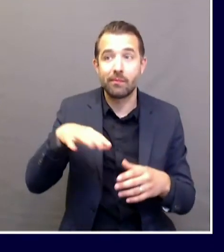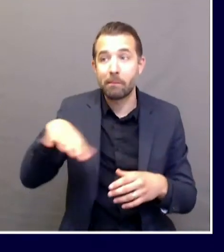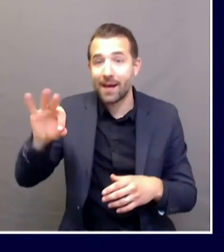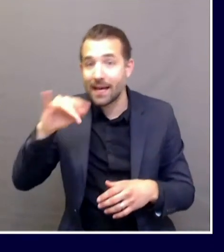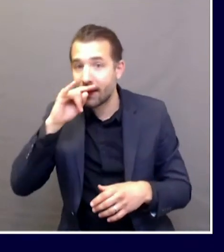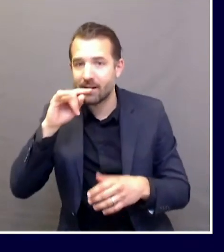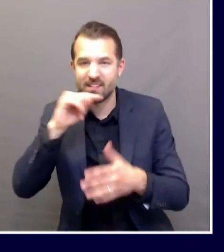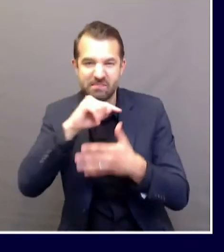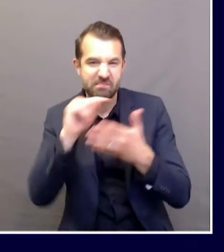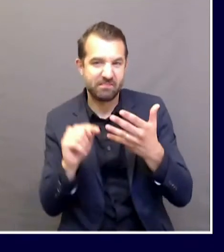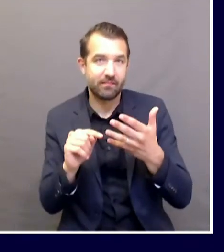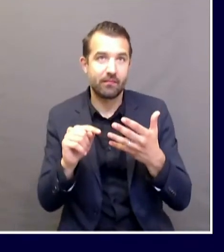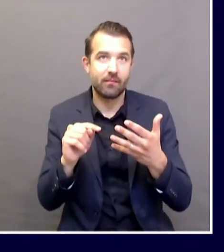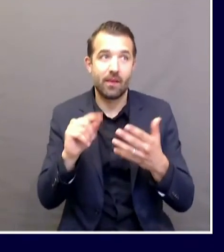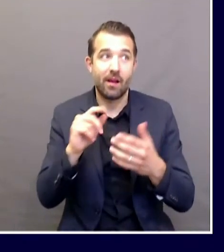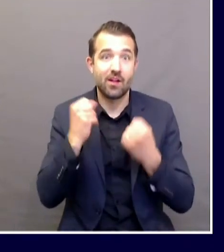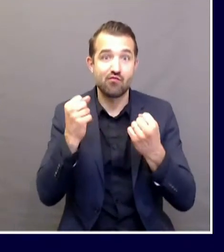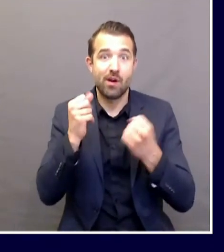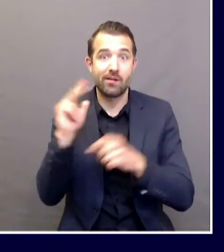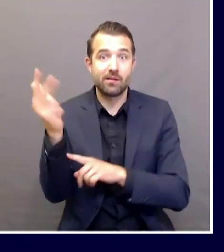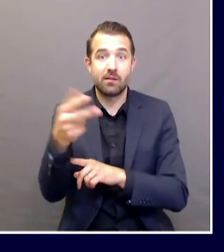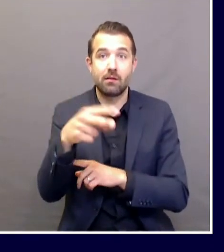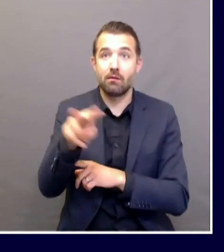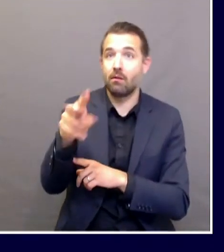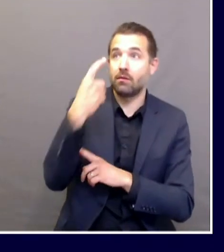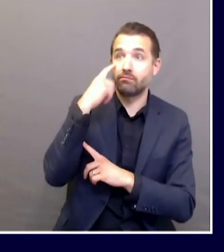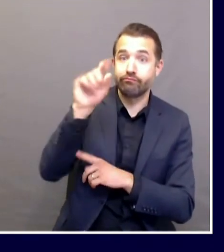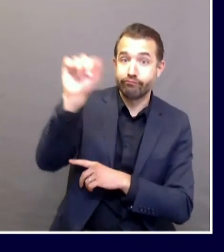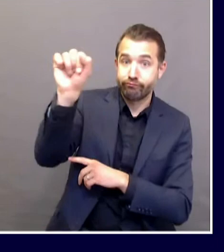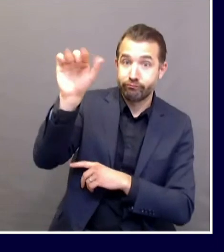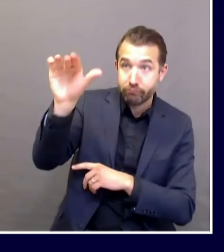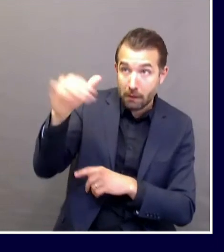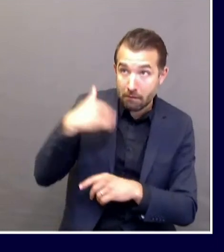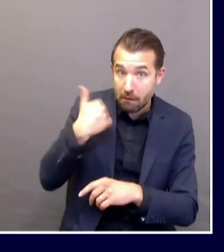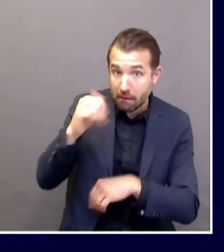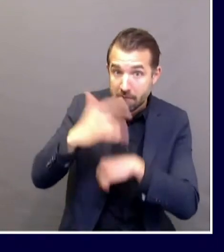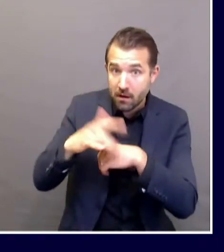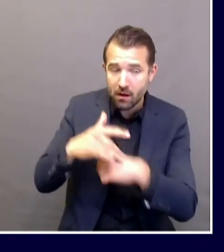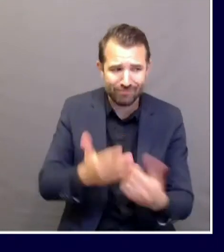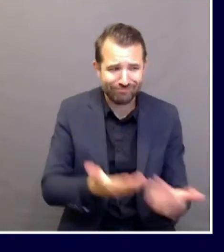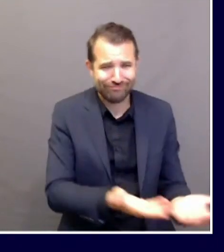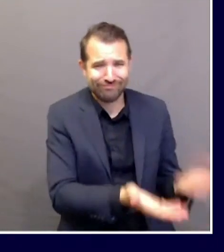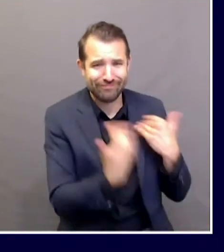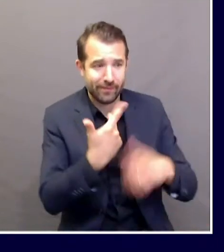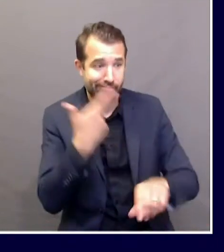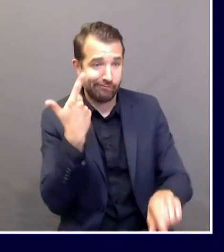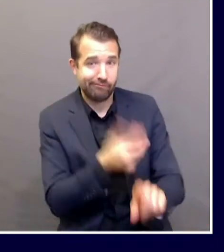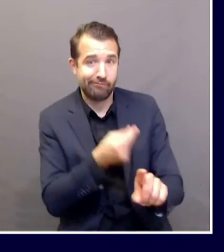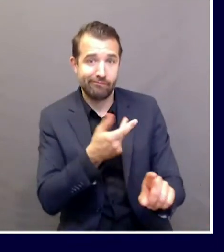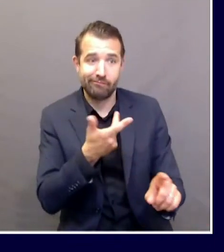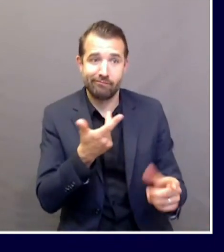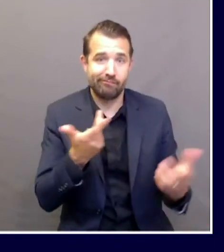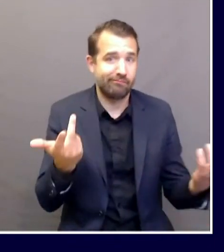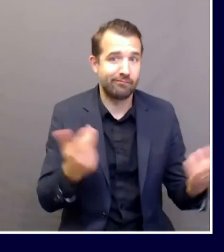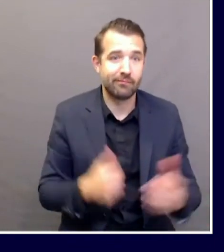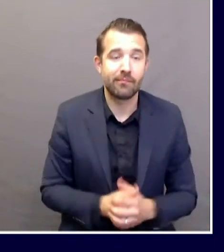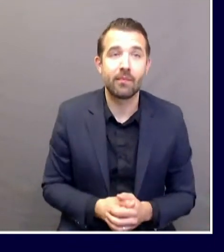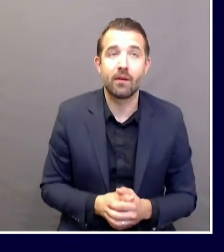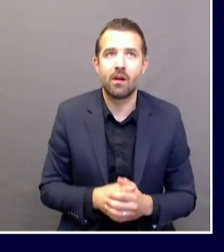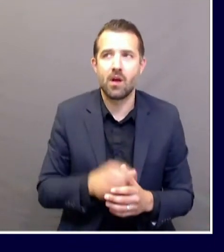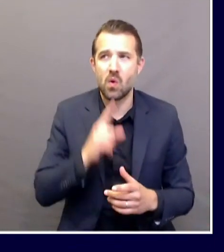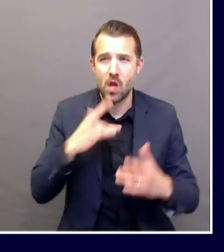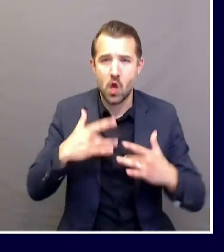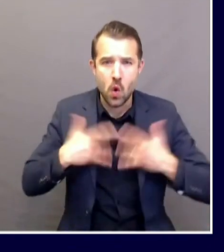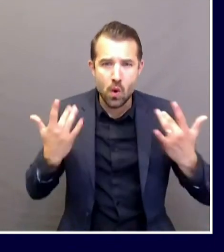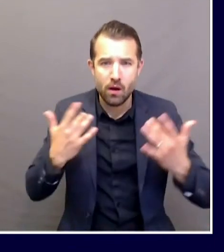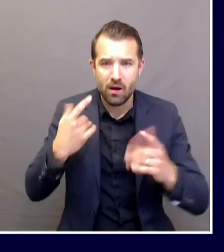across Maine. But we're really thrilled with the performance of the mobile unit. I'm really, personally, I've had a chance to visit it at each of